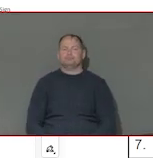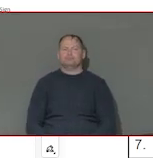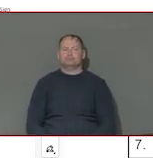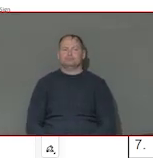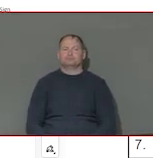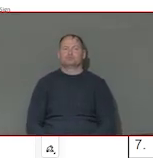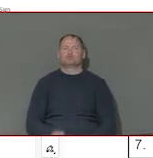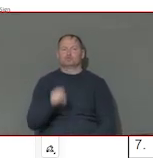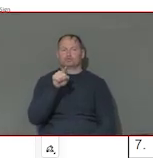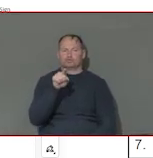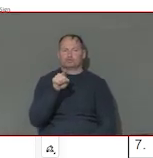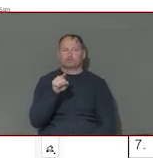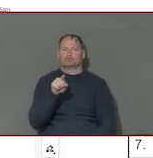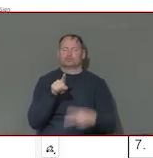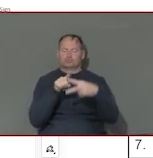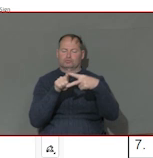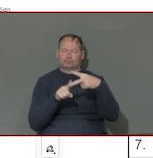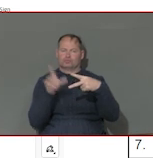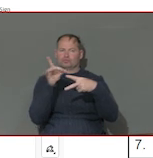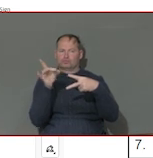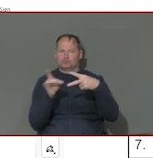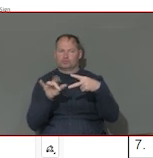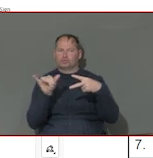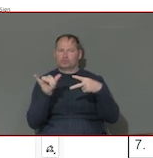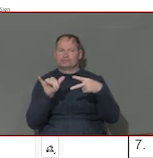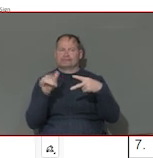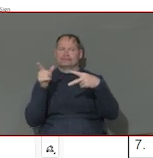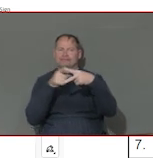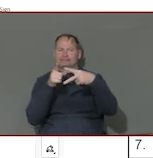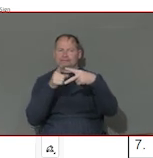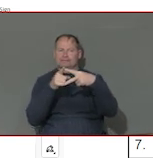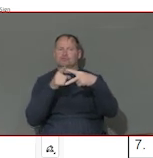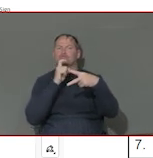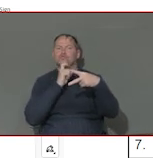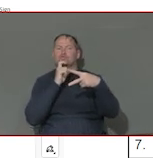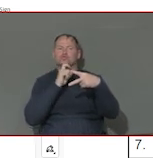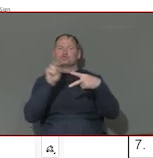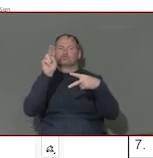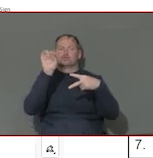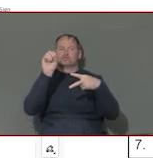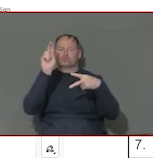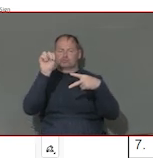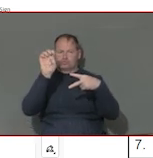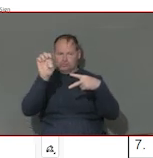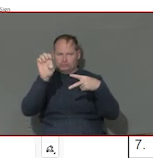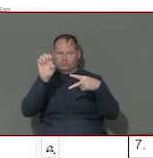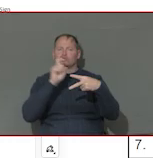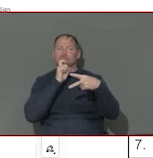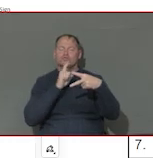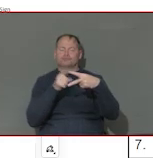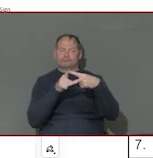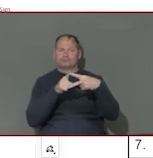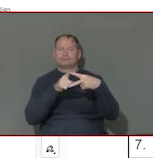must choose between the two. If you are going to use this one, it is none. Then if you